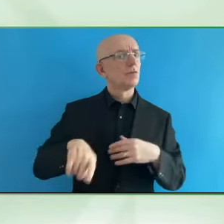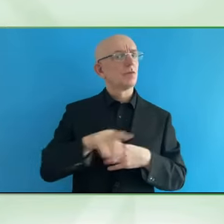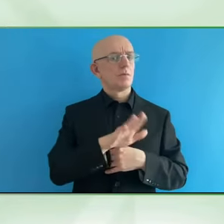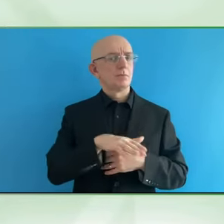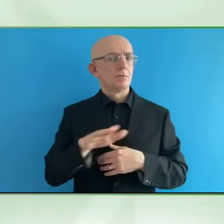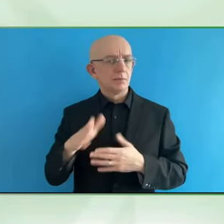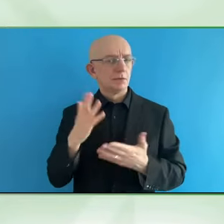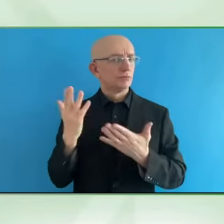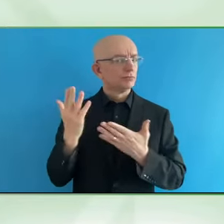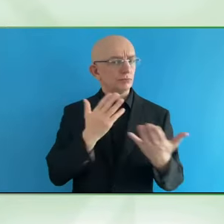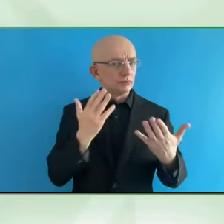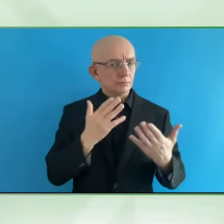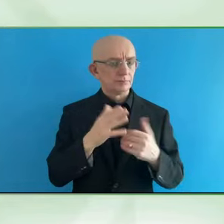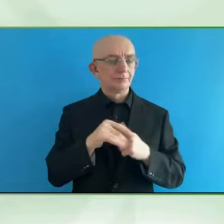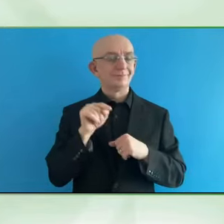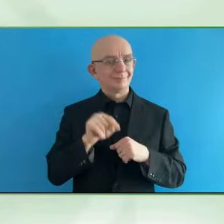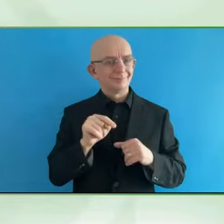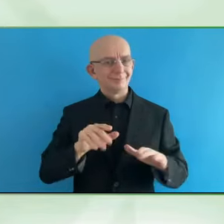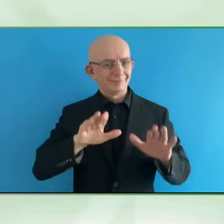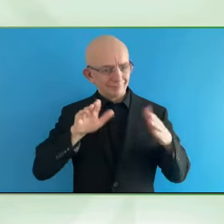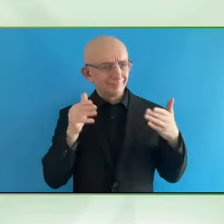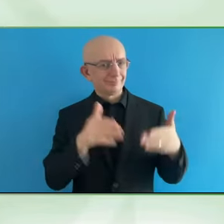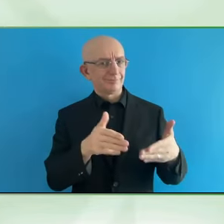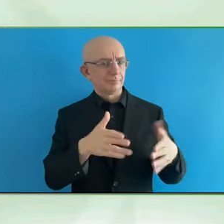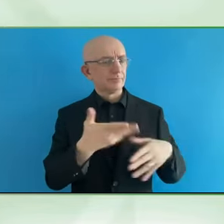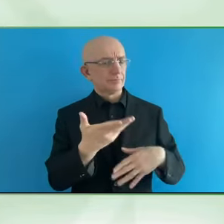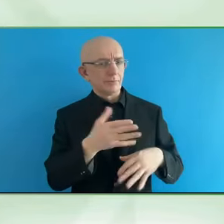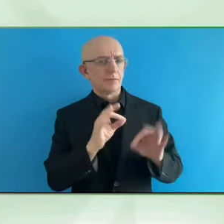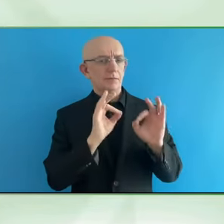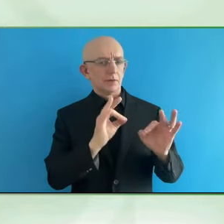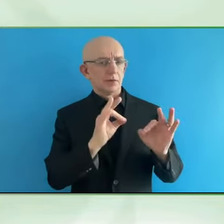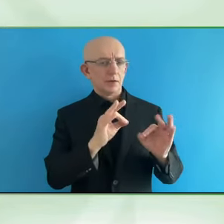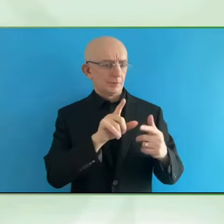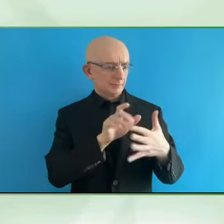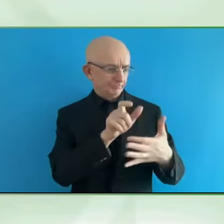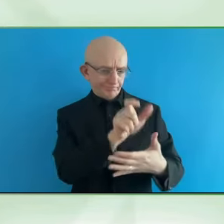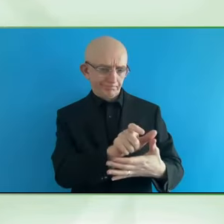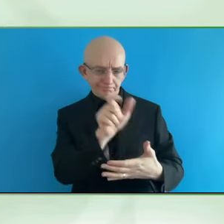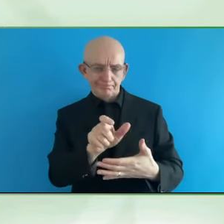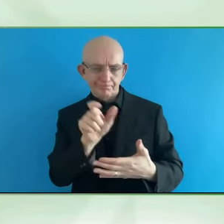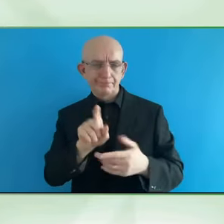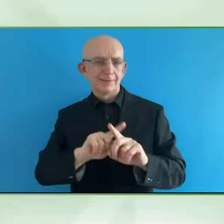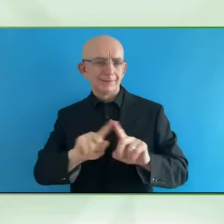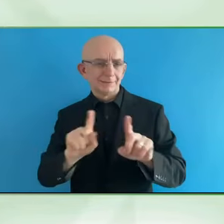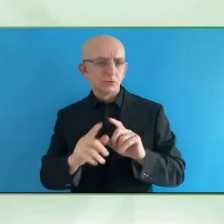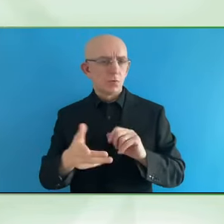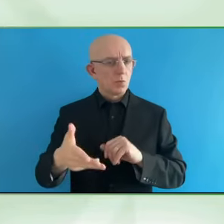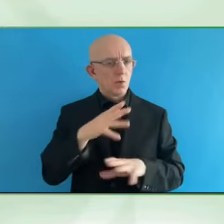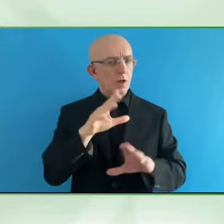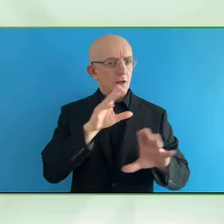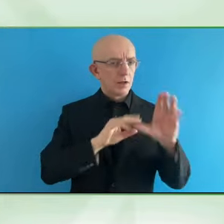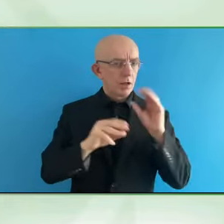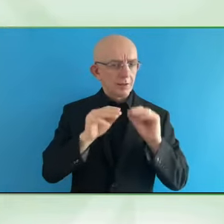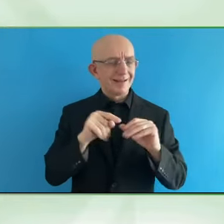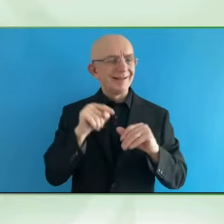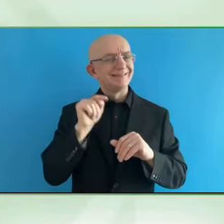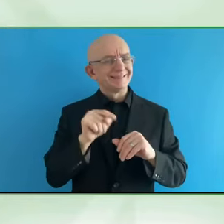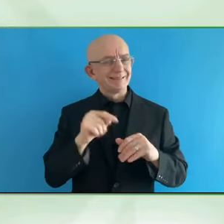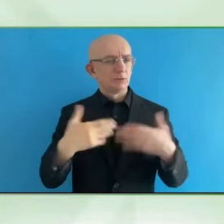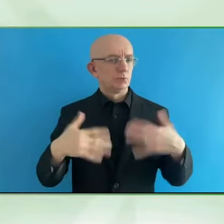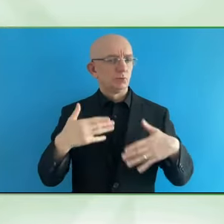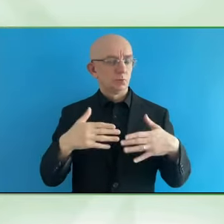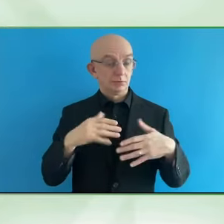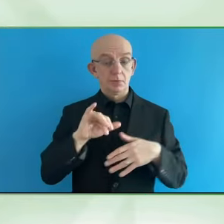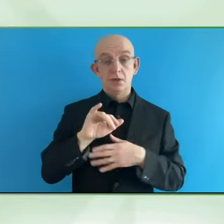national IEP is the personalization of learning. This approach aims to